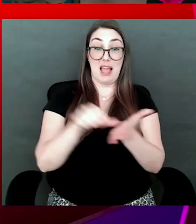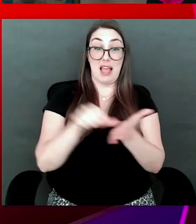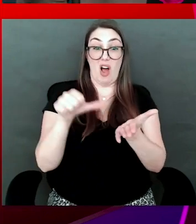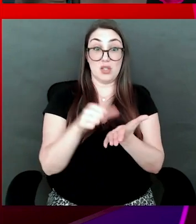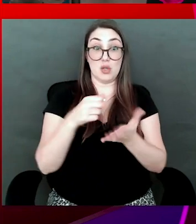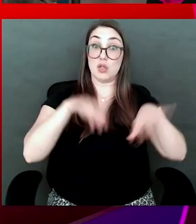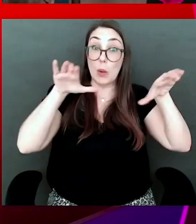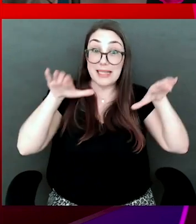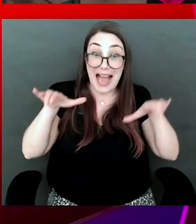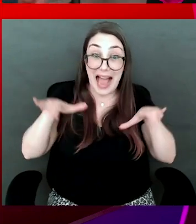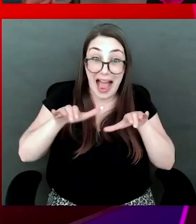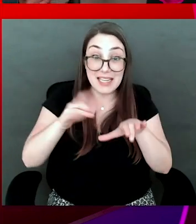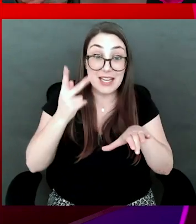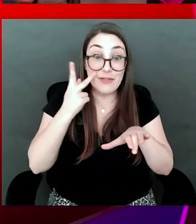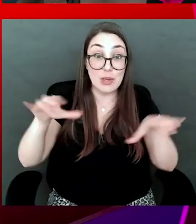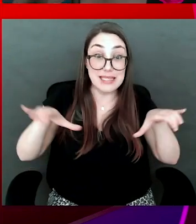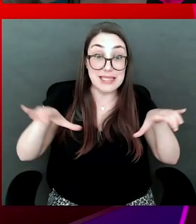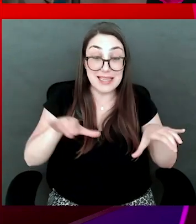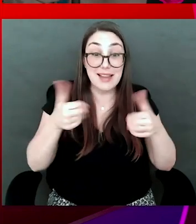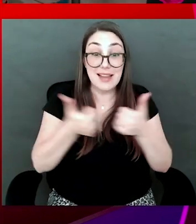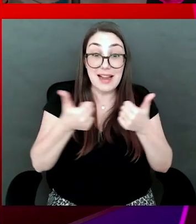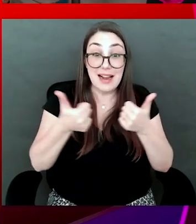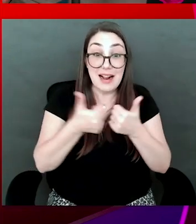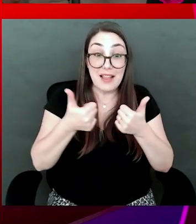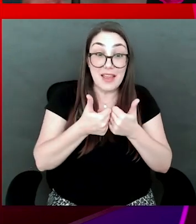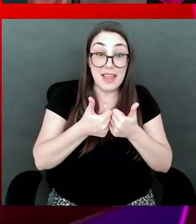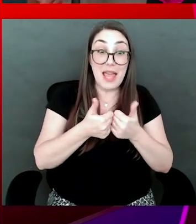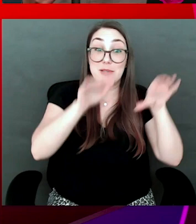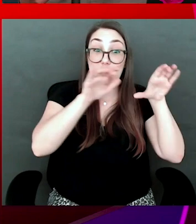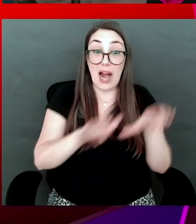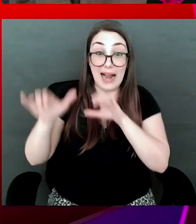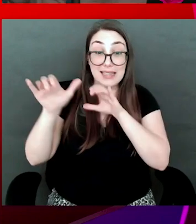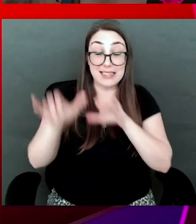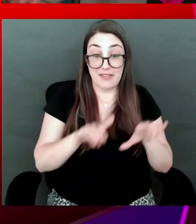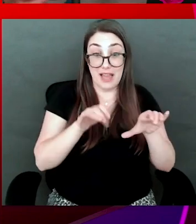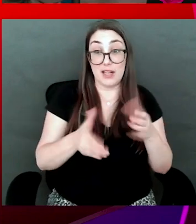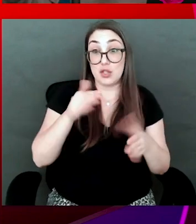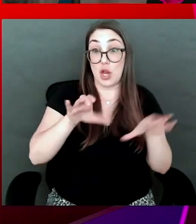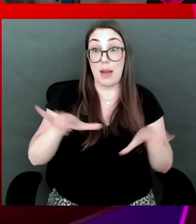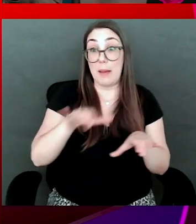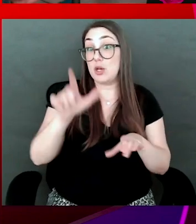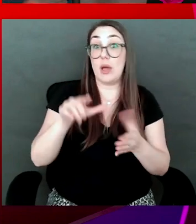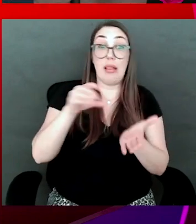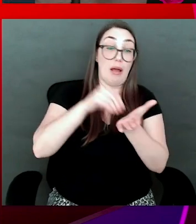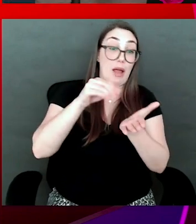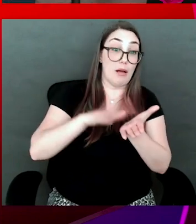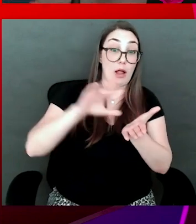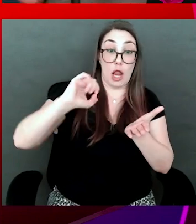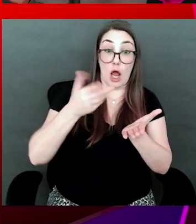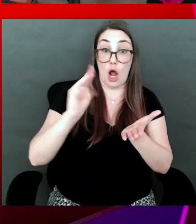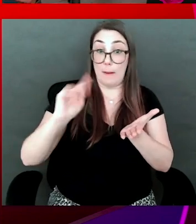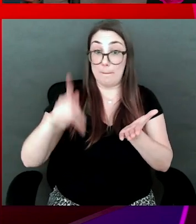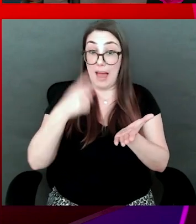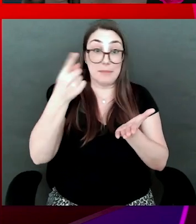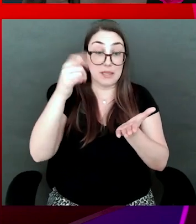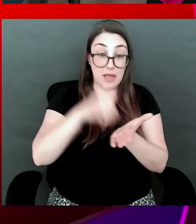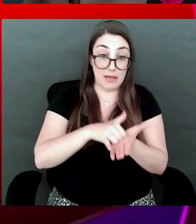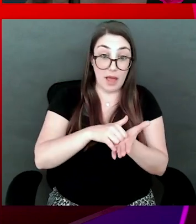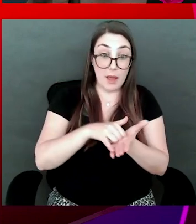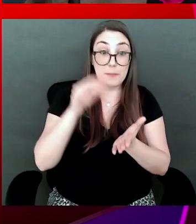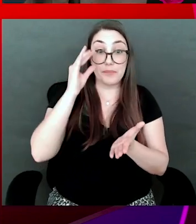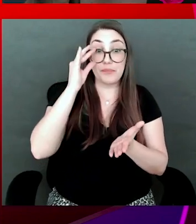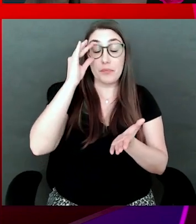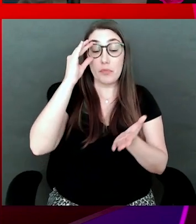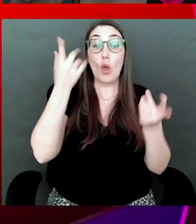game server process got the callback, it activated itself. So you might be doing things like loading a map or doing some setup there. And once it's active, we